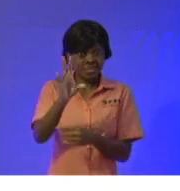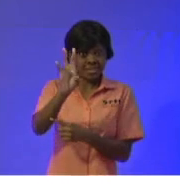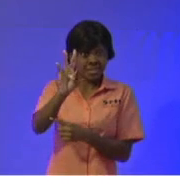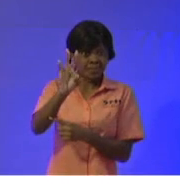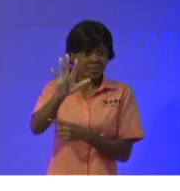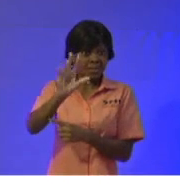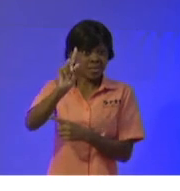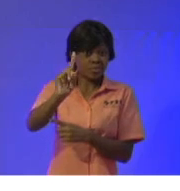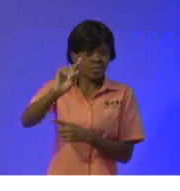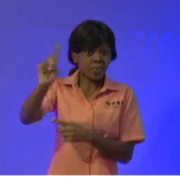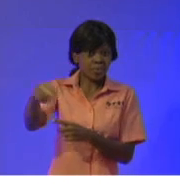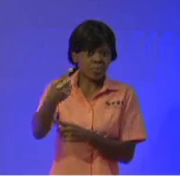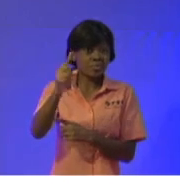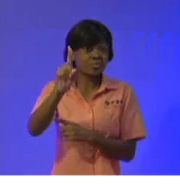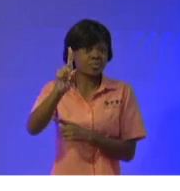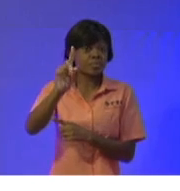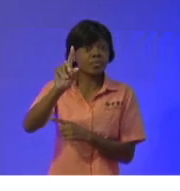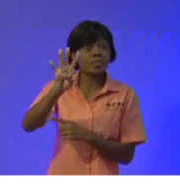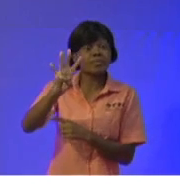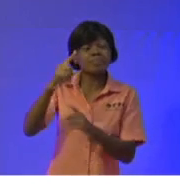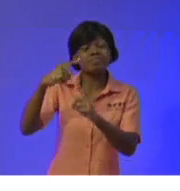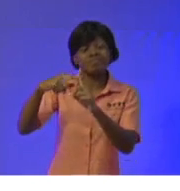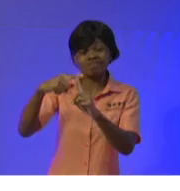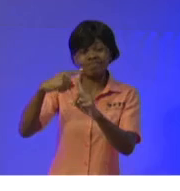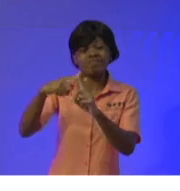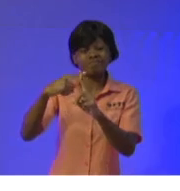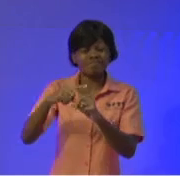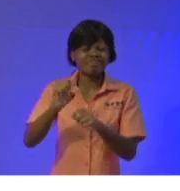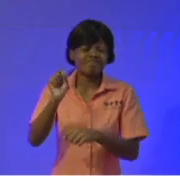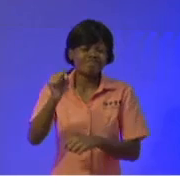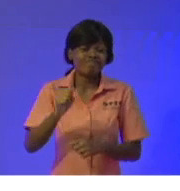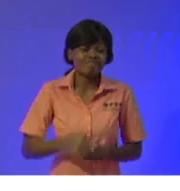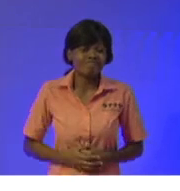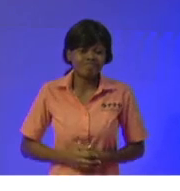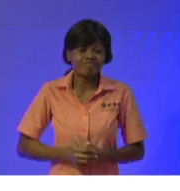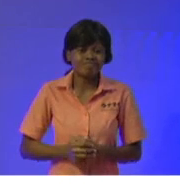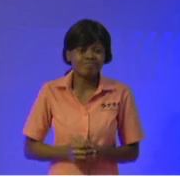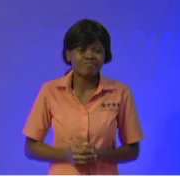75,134 total positives returned. Of those individuals,